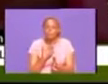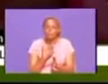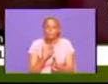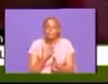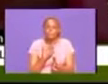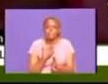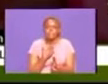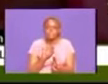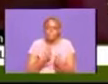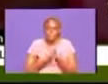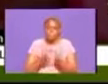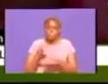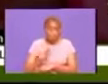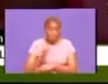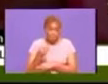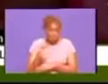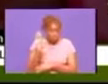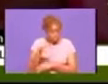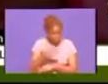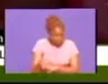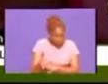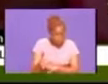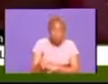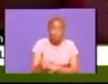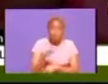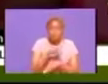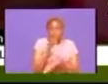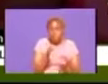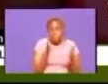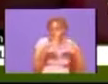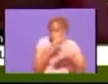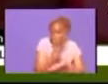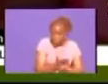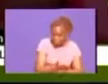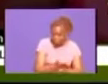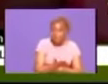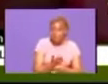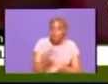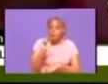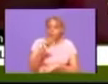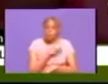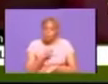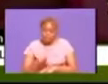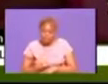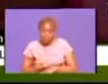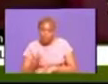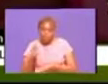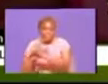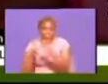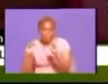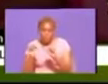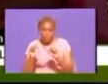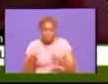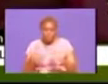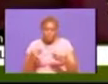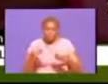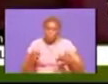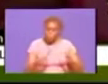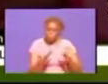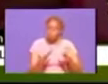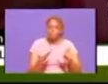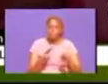they want them to represent them, whether in Parliament, whether in the National Assembly, whether in the Senate, or whether it is the President. Let us give the Kenyans an